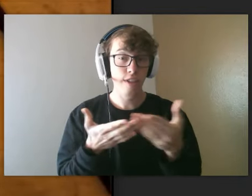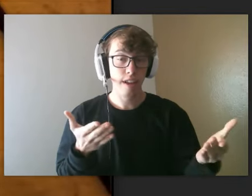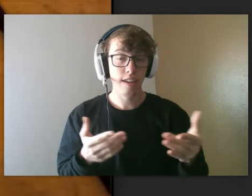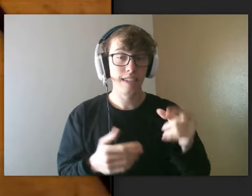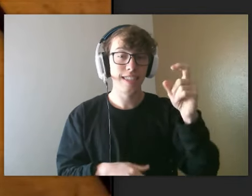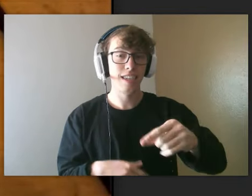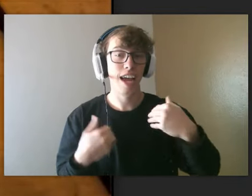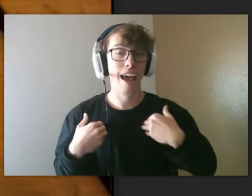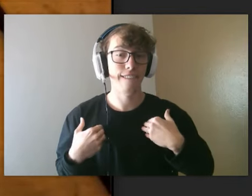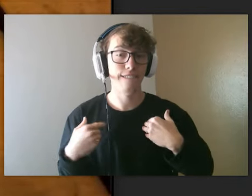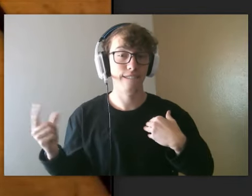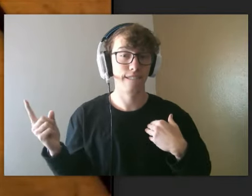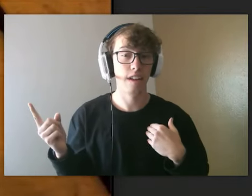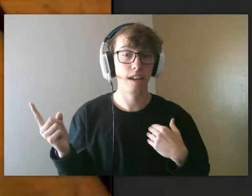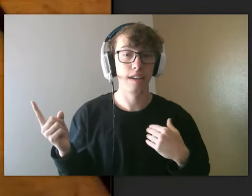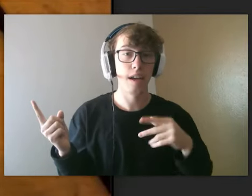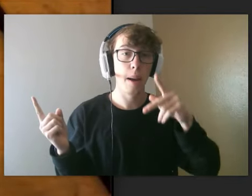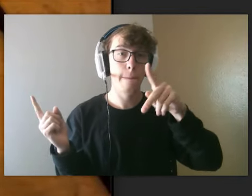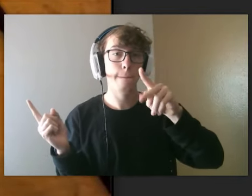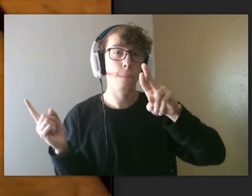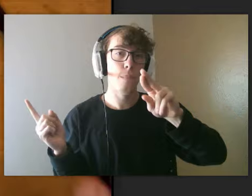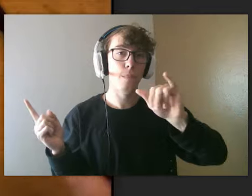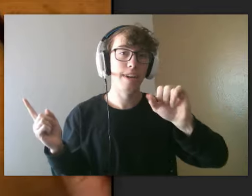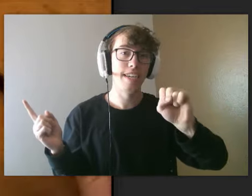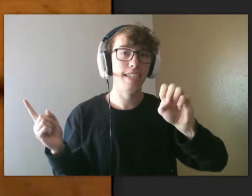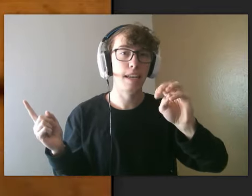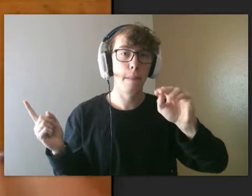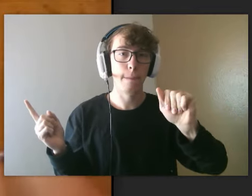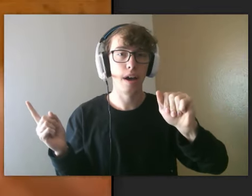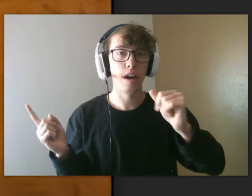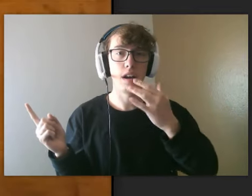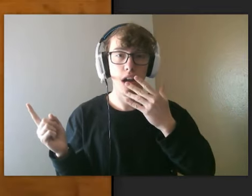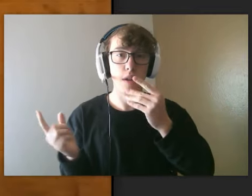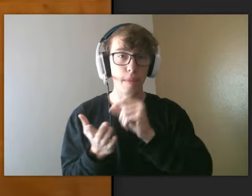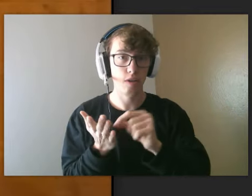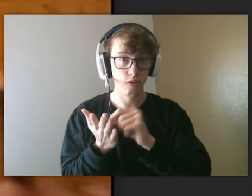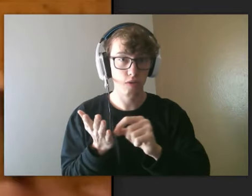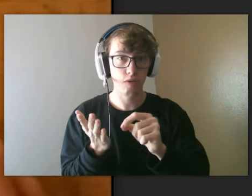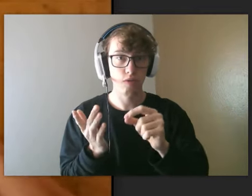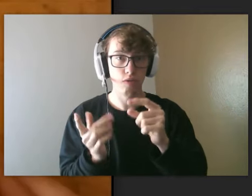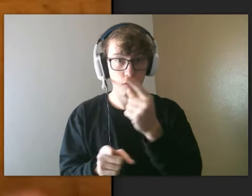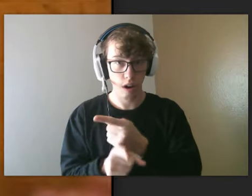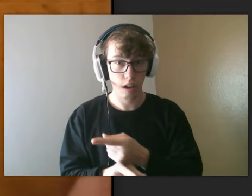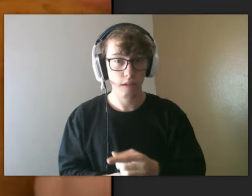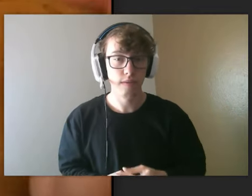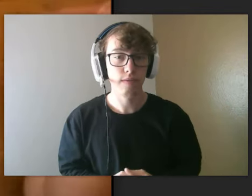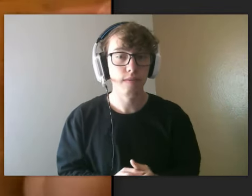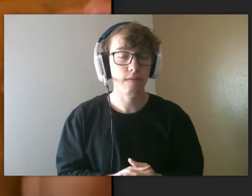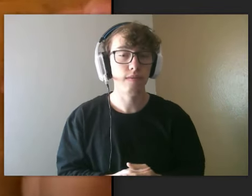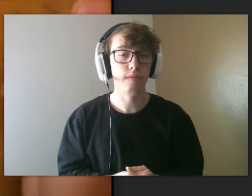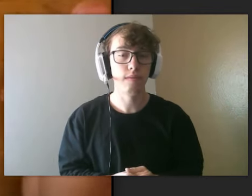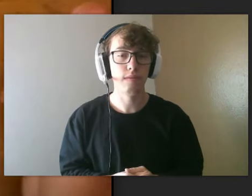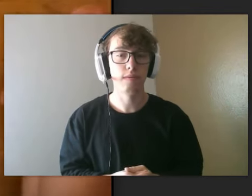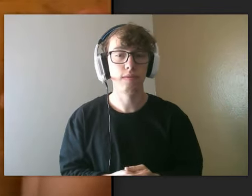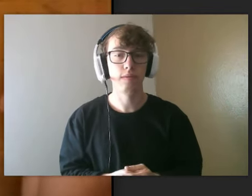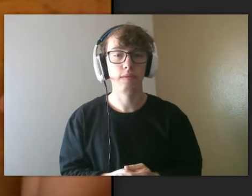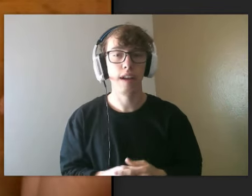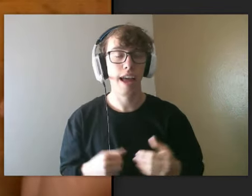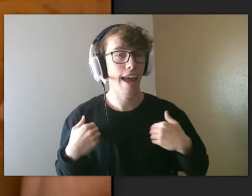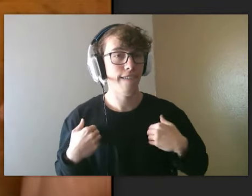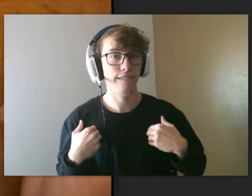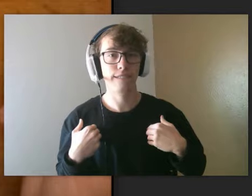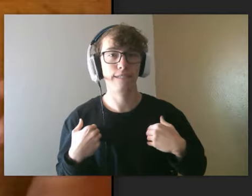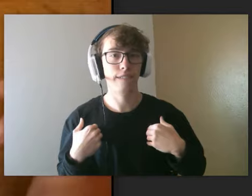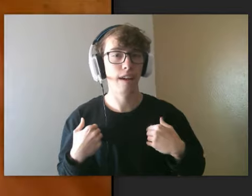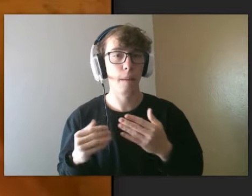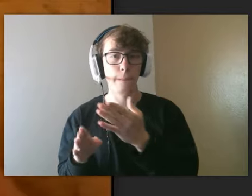should have a set of Prismacolor colored pencils. All the primaries and secondaries should be included, so